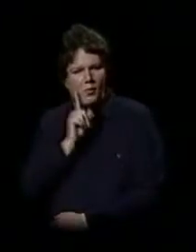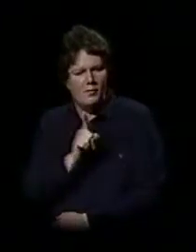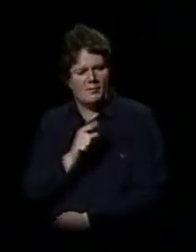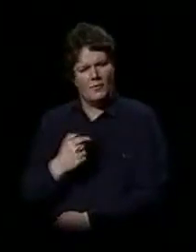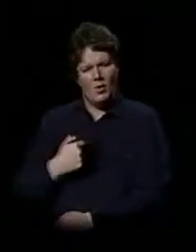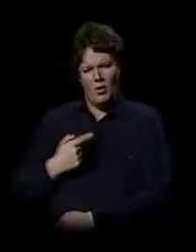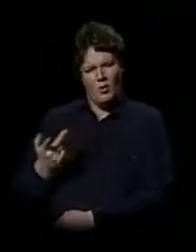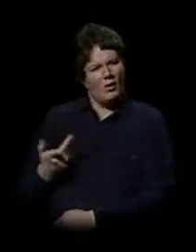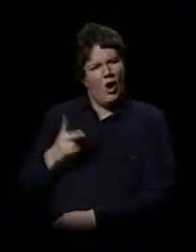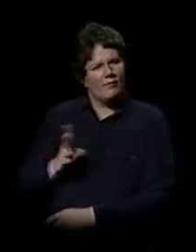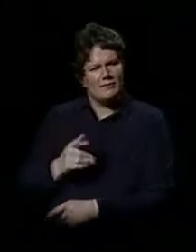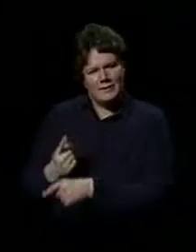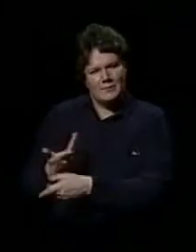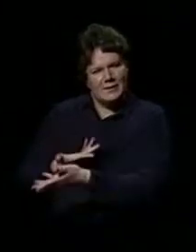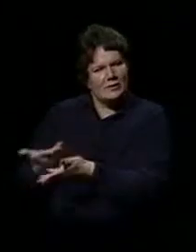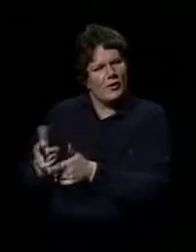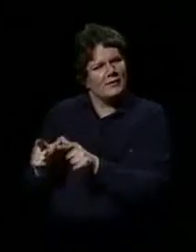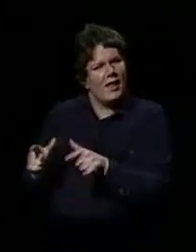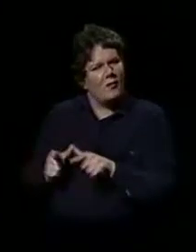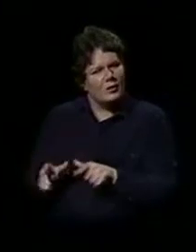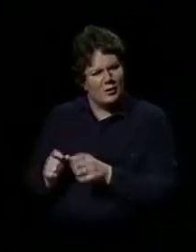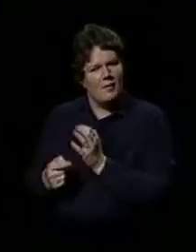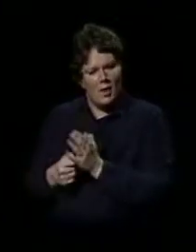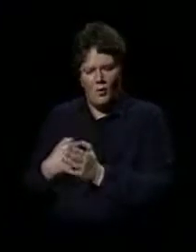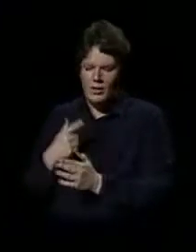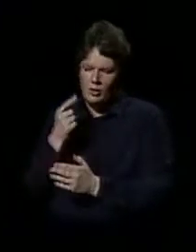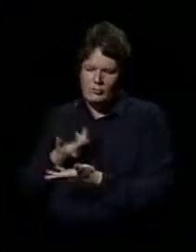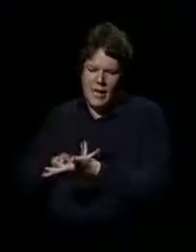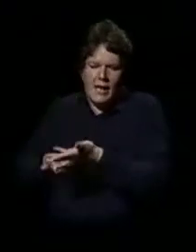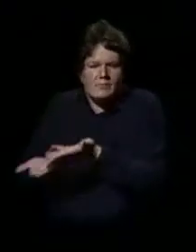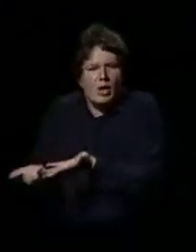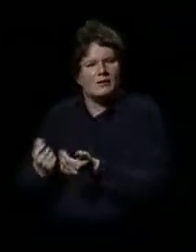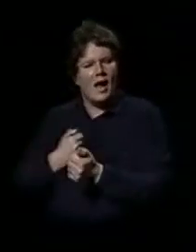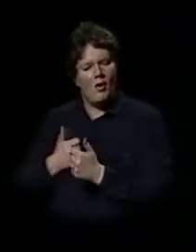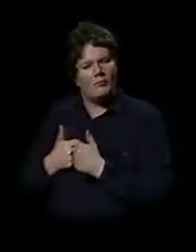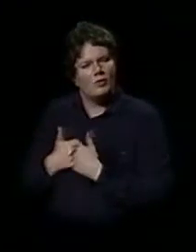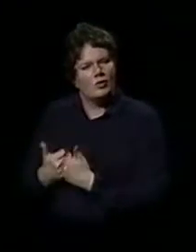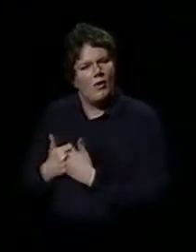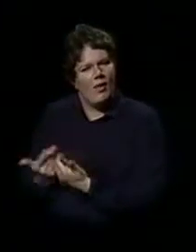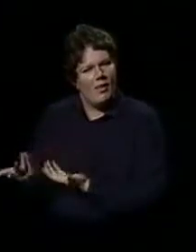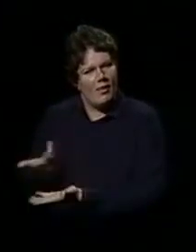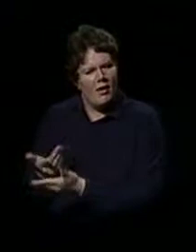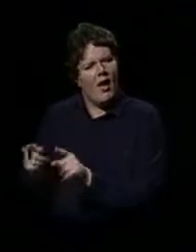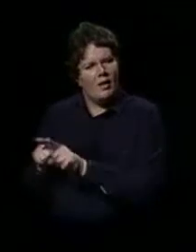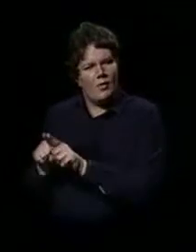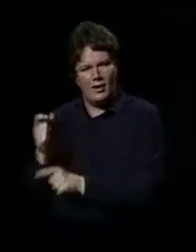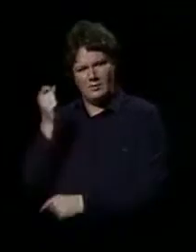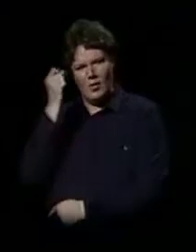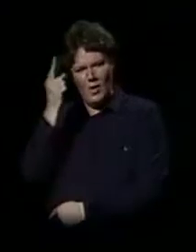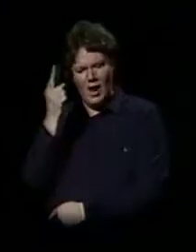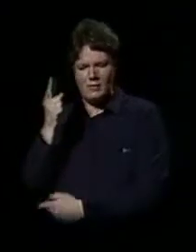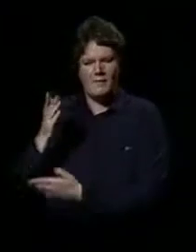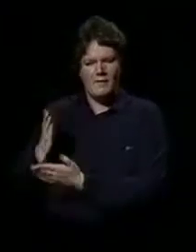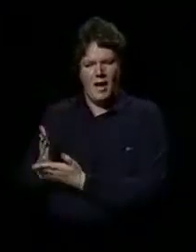Though we often did not speak one another's language, we always managed to express some mutual goodwill, as well as our awareness of the